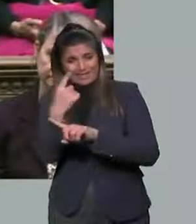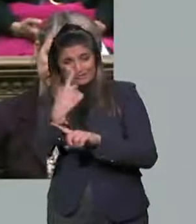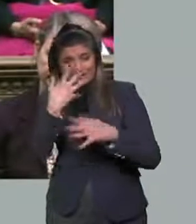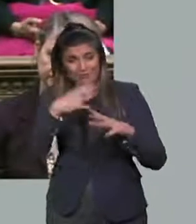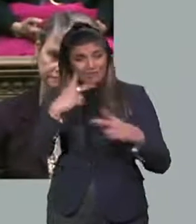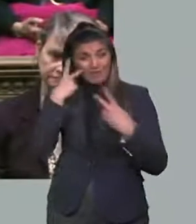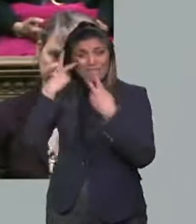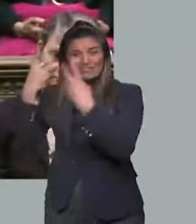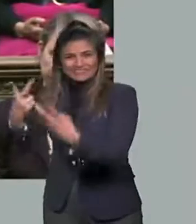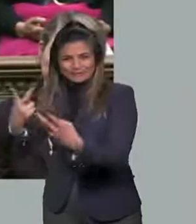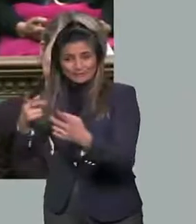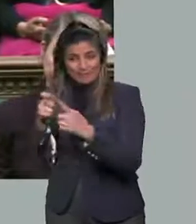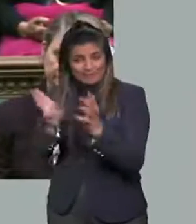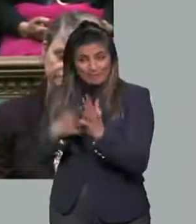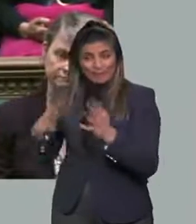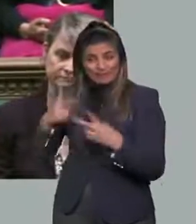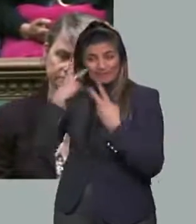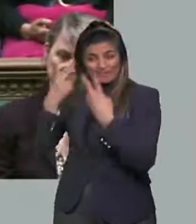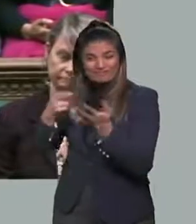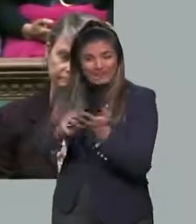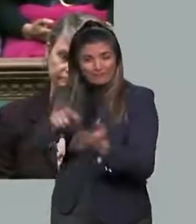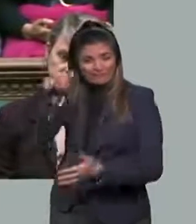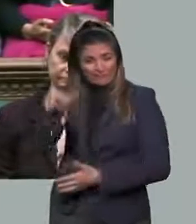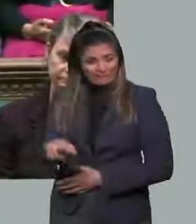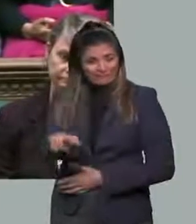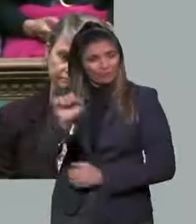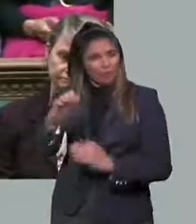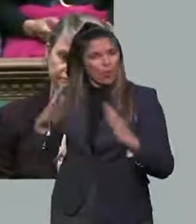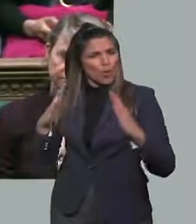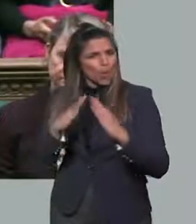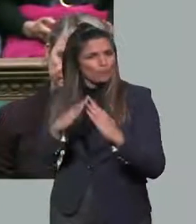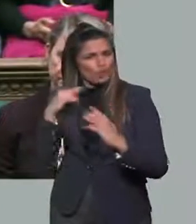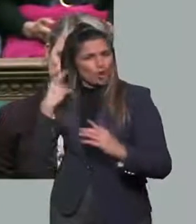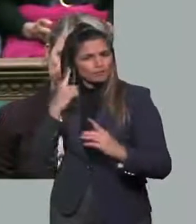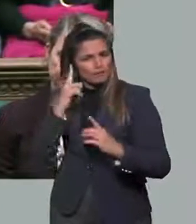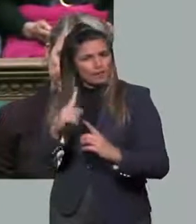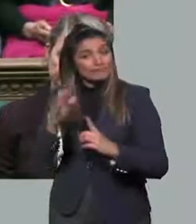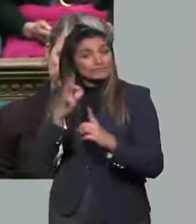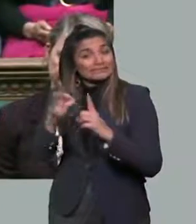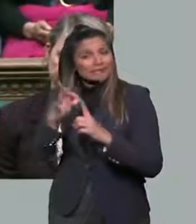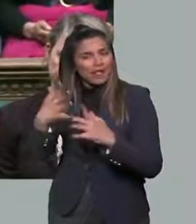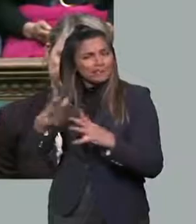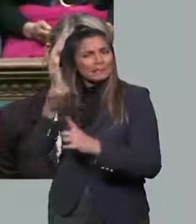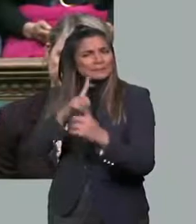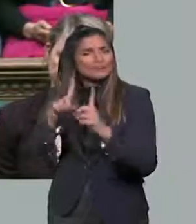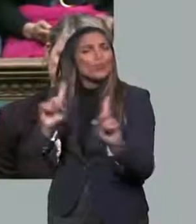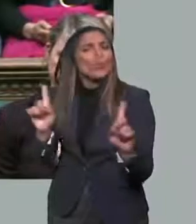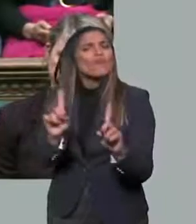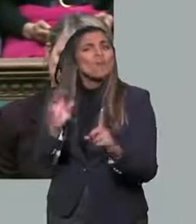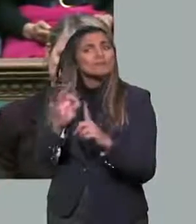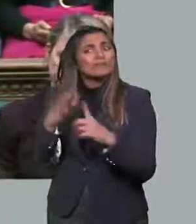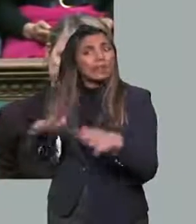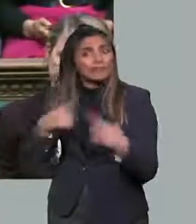his home in London. Details of that meeting have never been released.